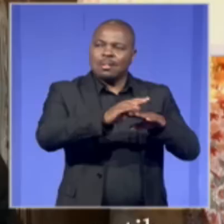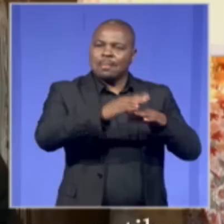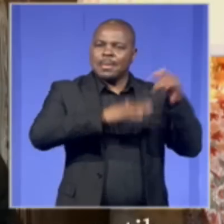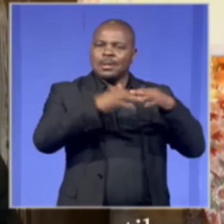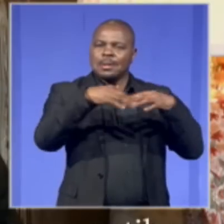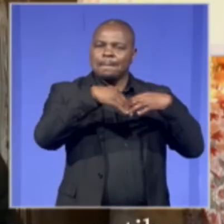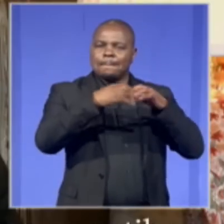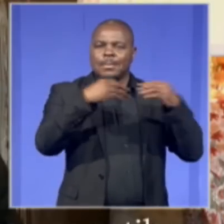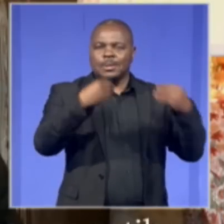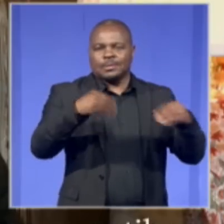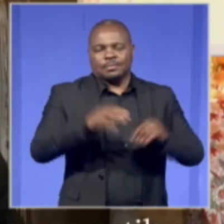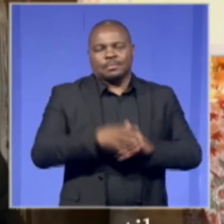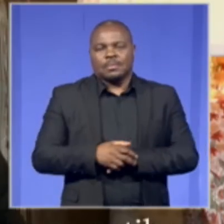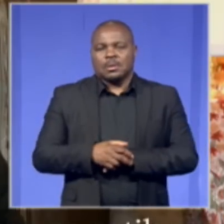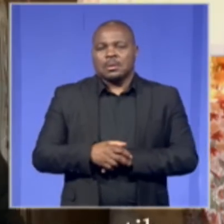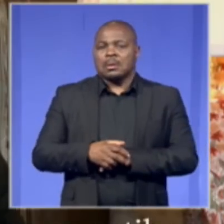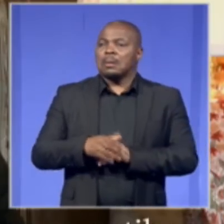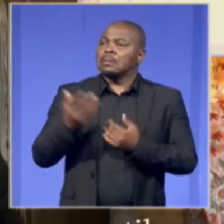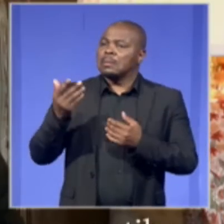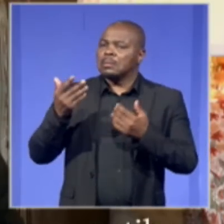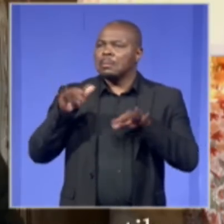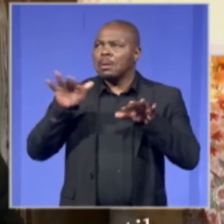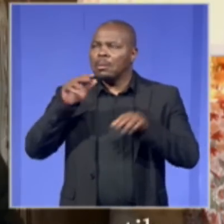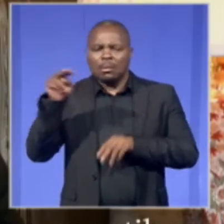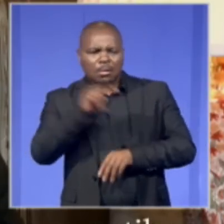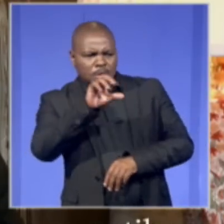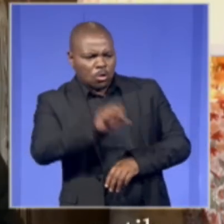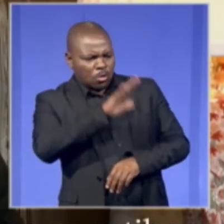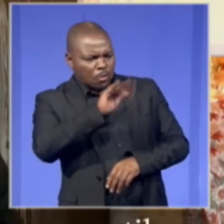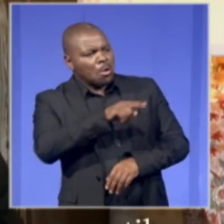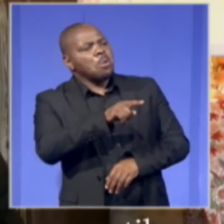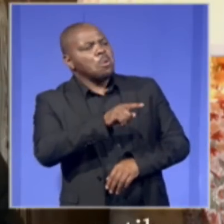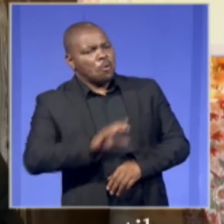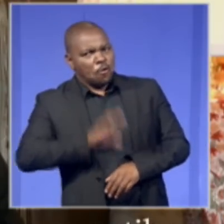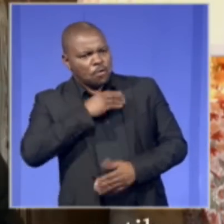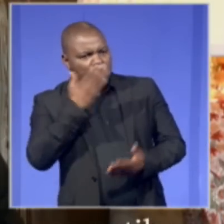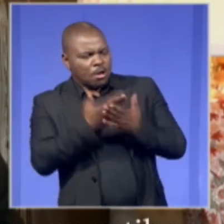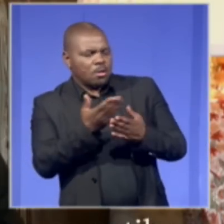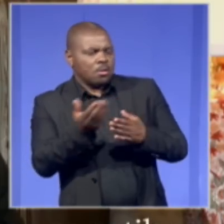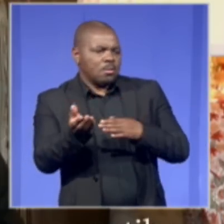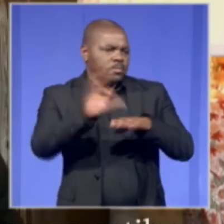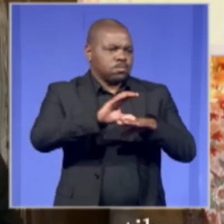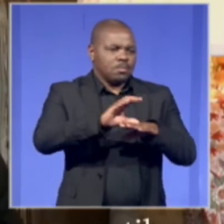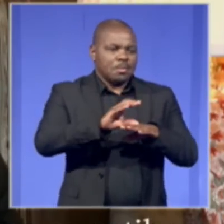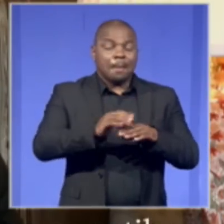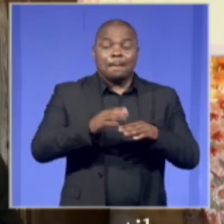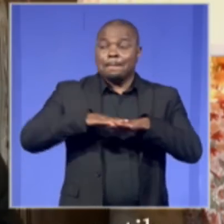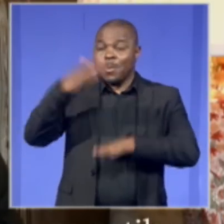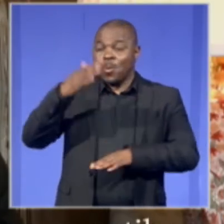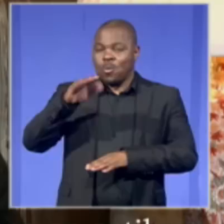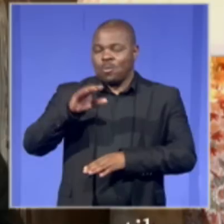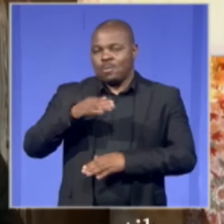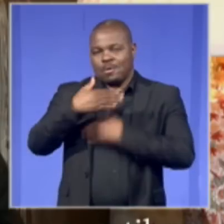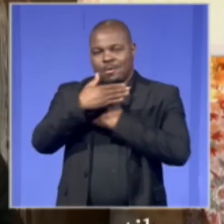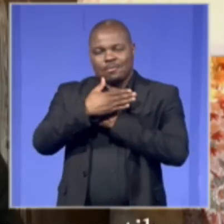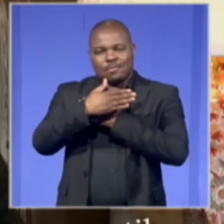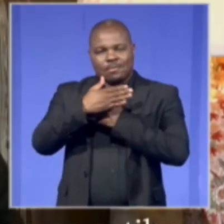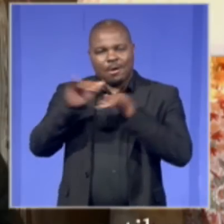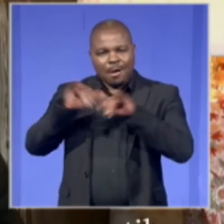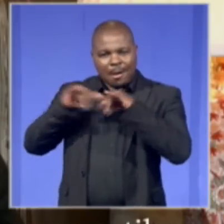International investor sentiment towards South Africa has improved, with more companies seeking to invest